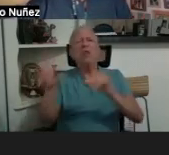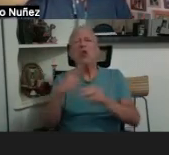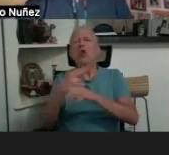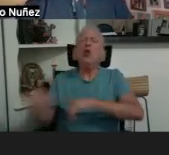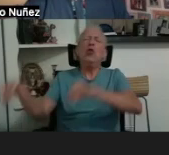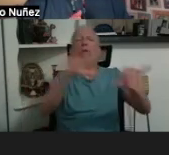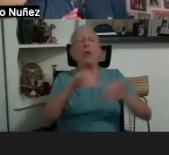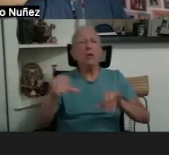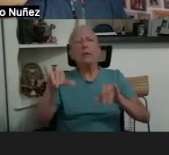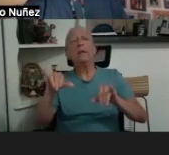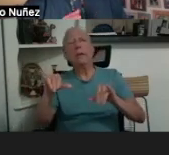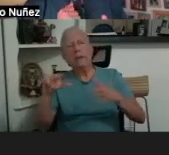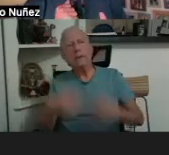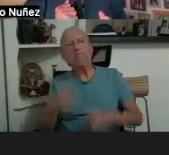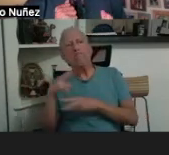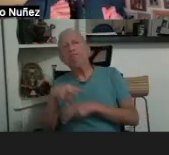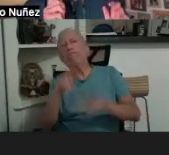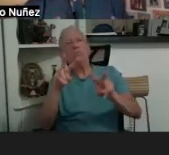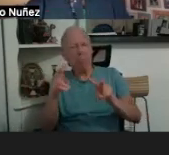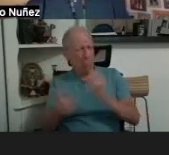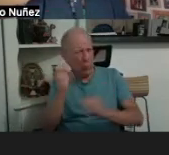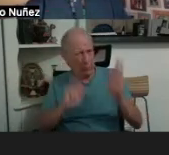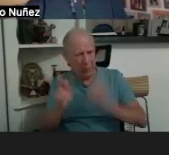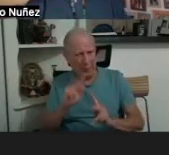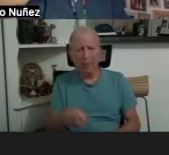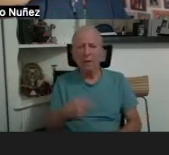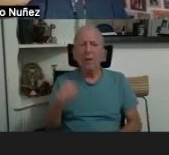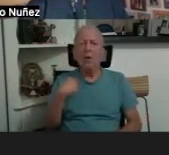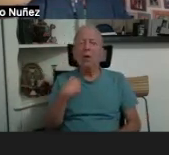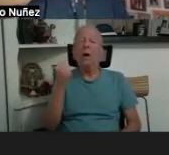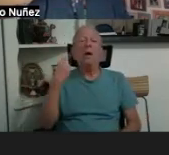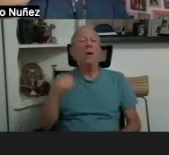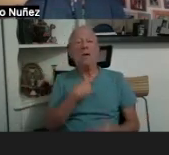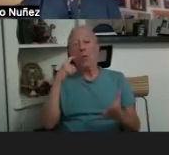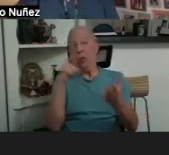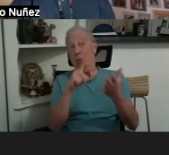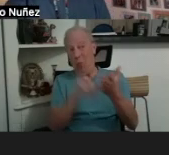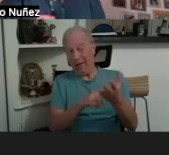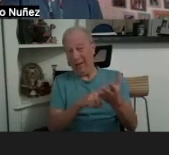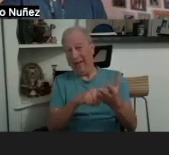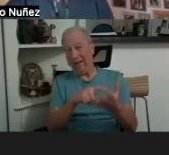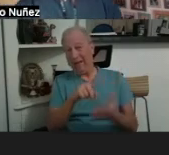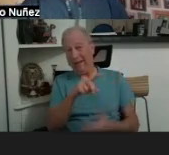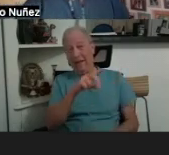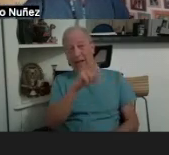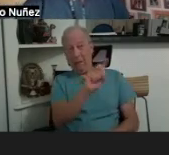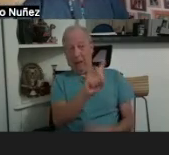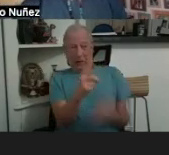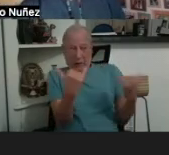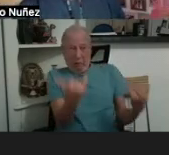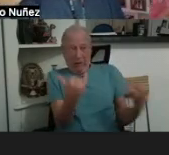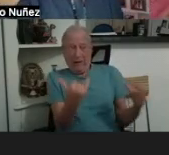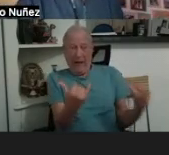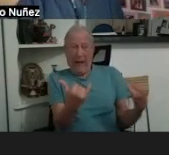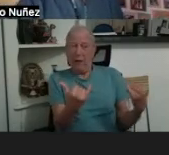folks, even as we recognize the failings of democracy as it exists.